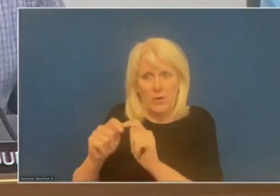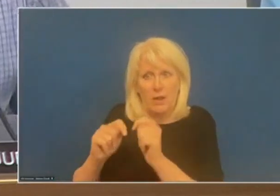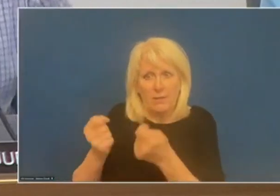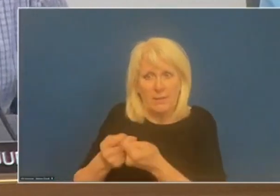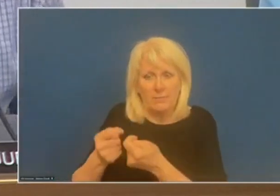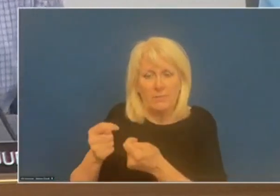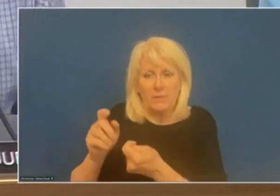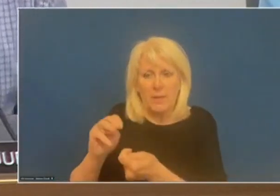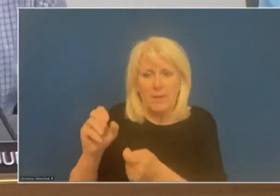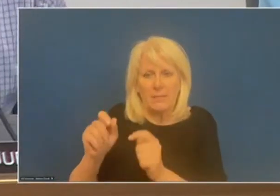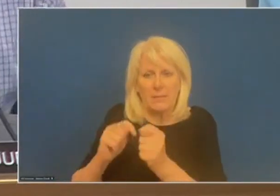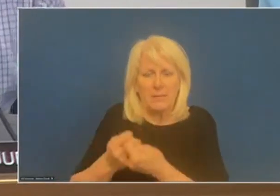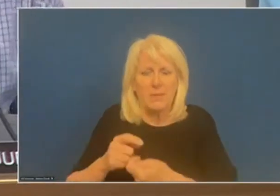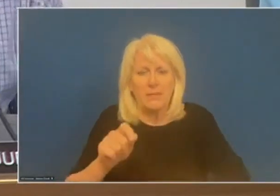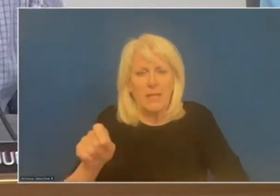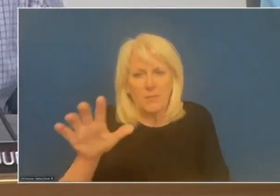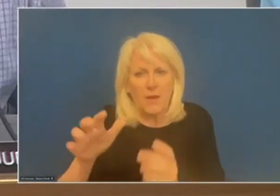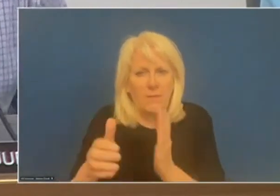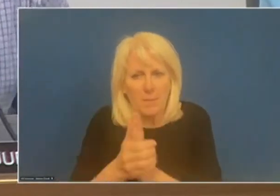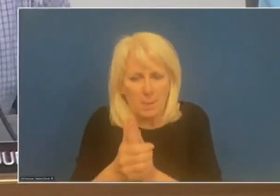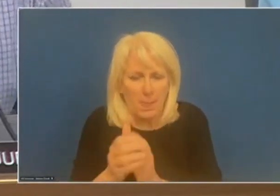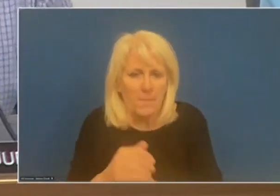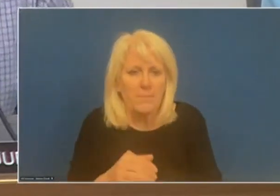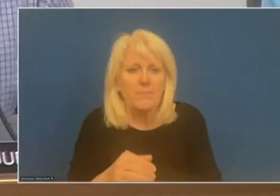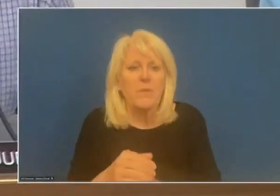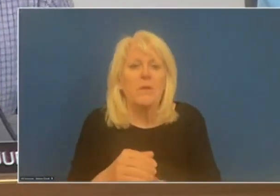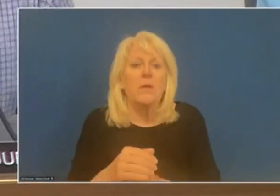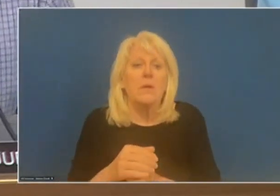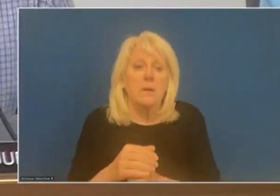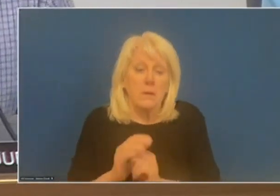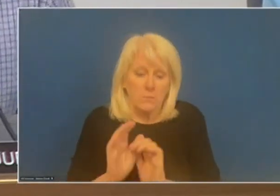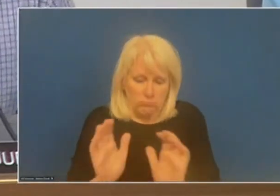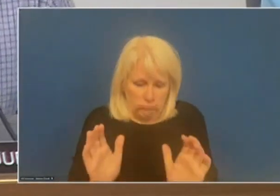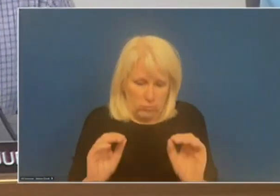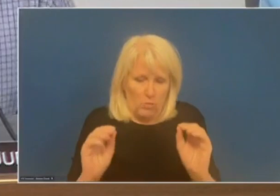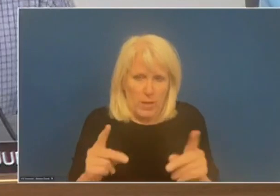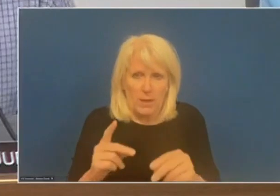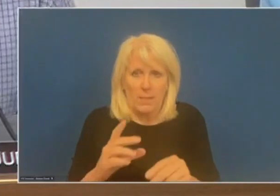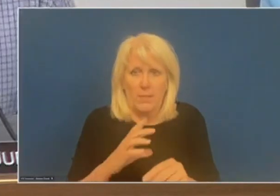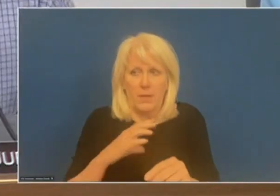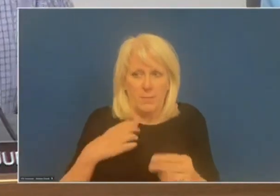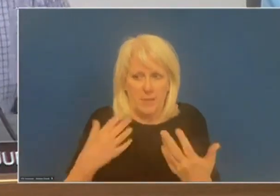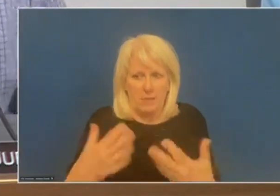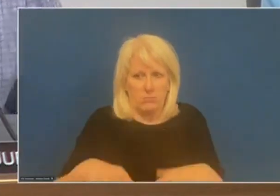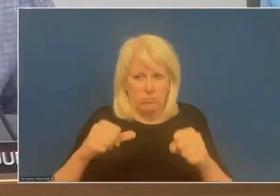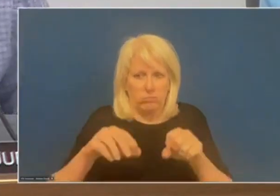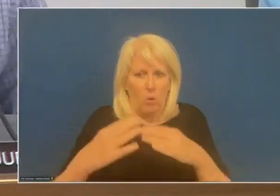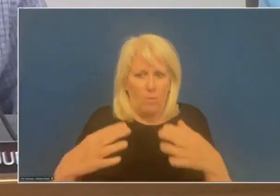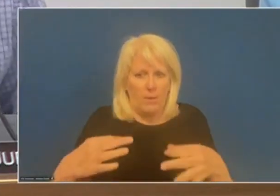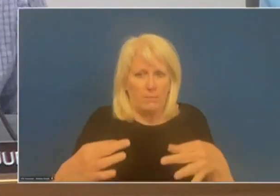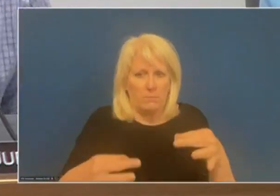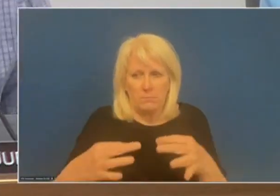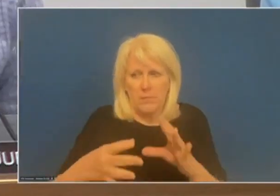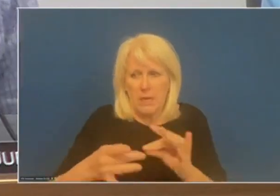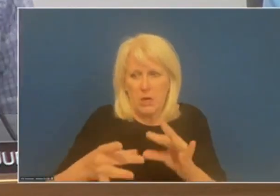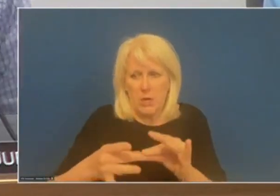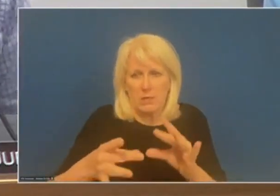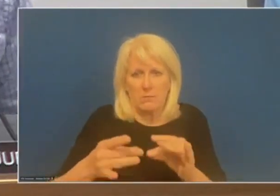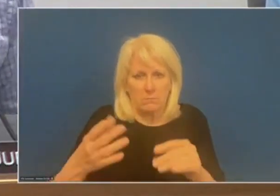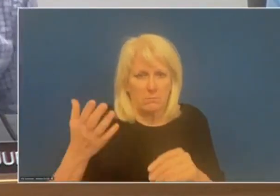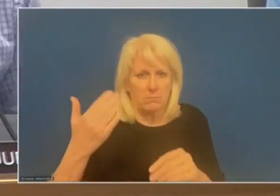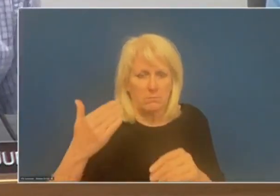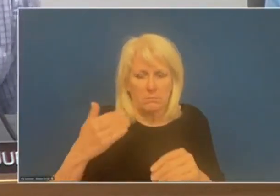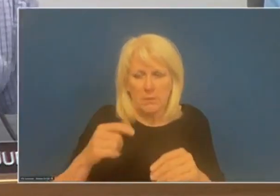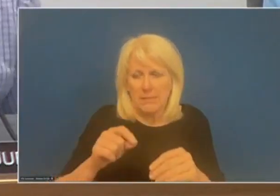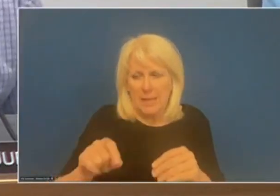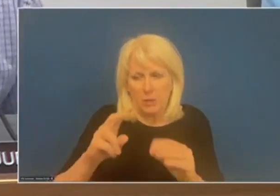Dash 5 amendment, so when the measure was, when committee had the public hearing on the measure, the Dash 2